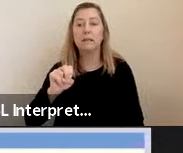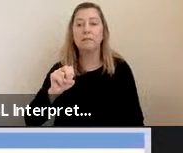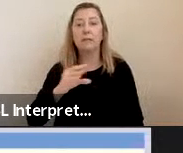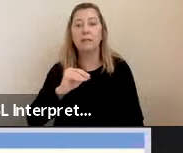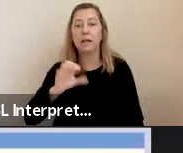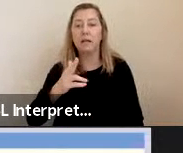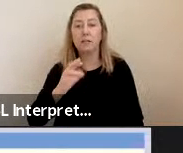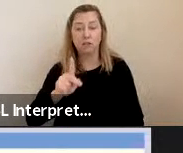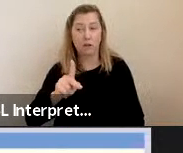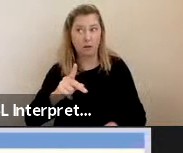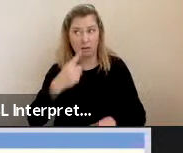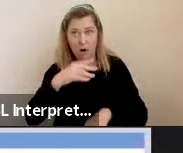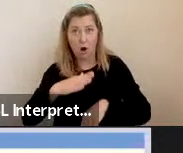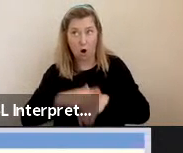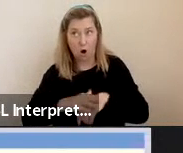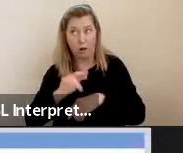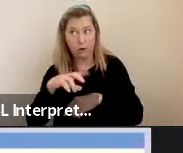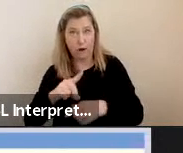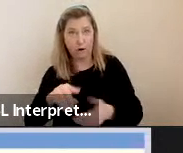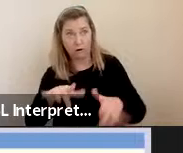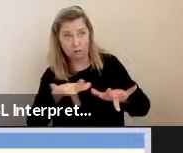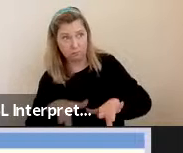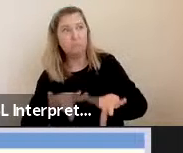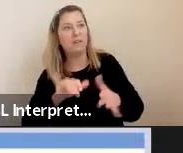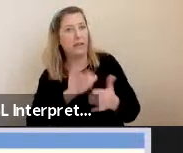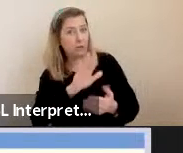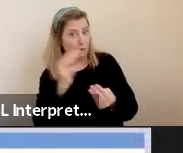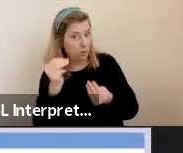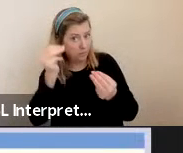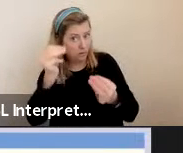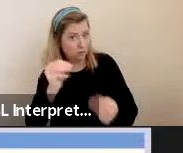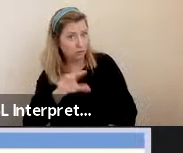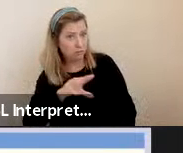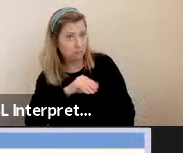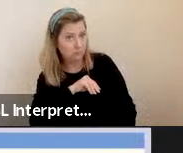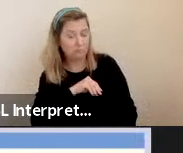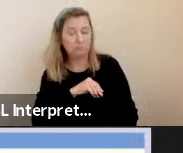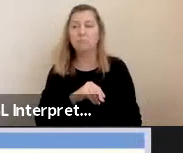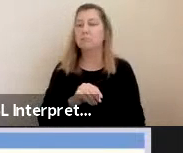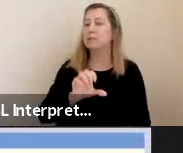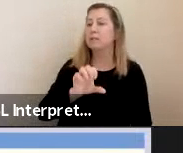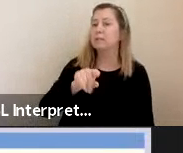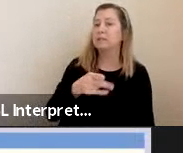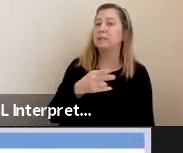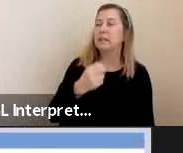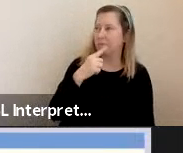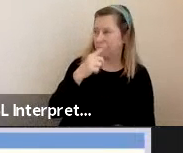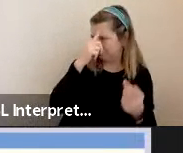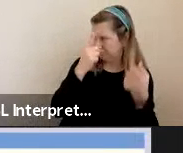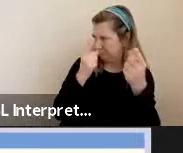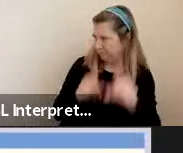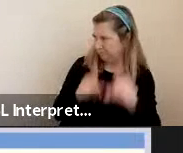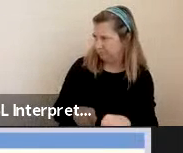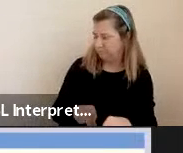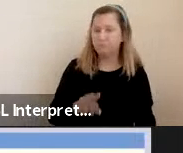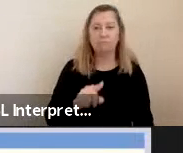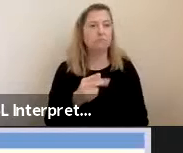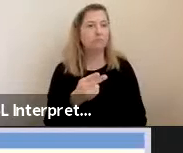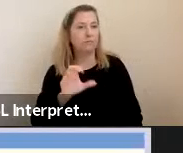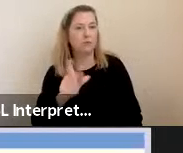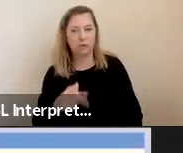record agree that that would be your motion. I agree. I agree